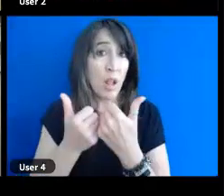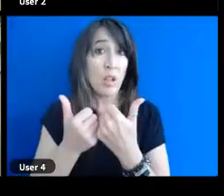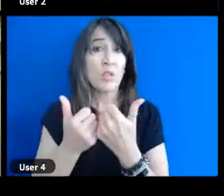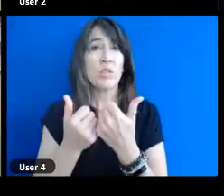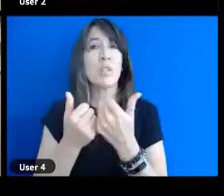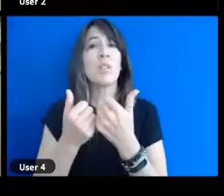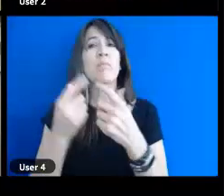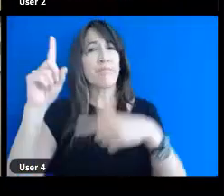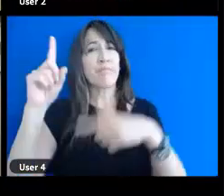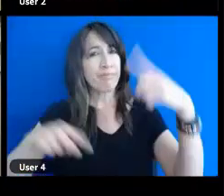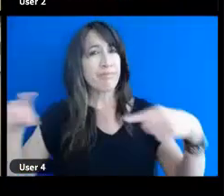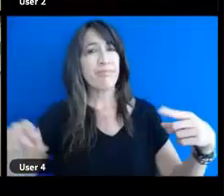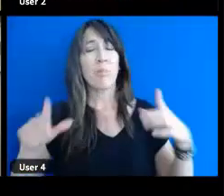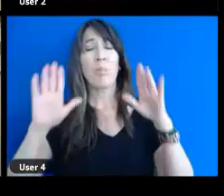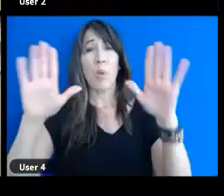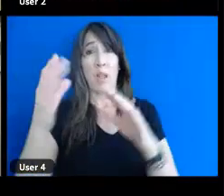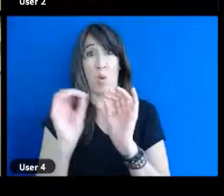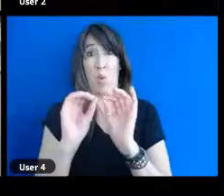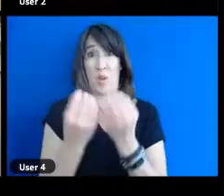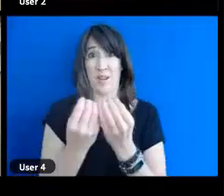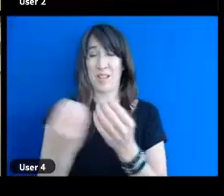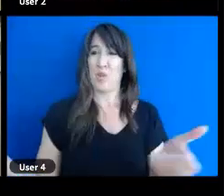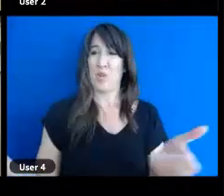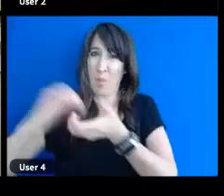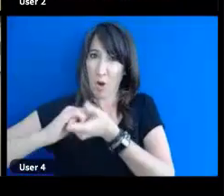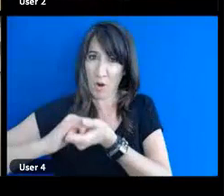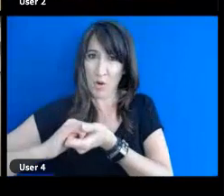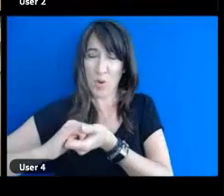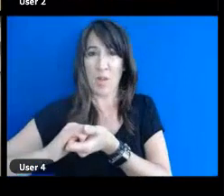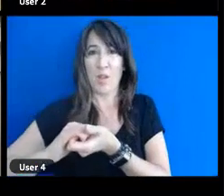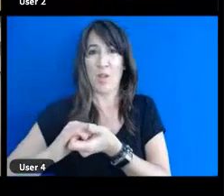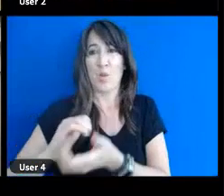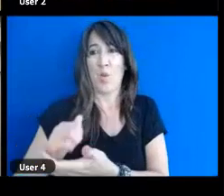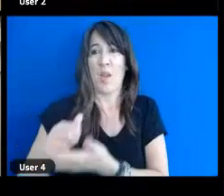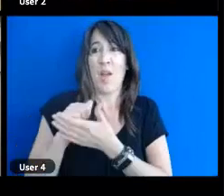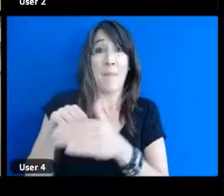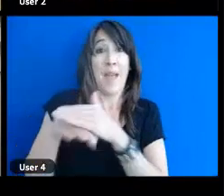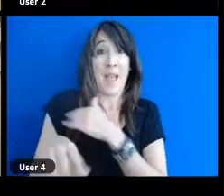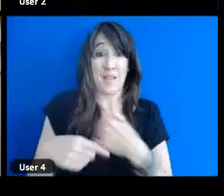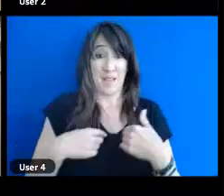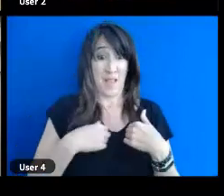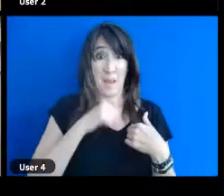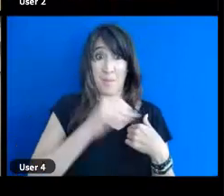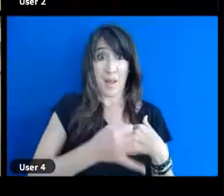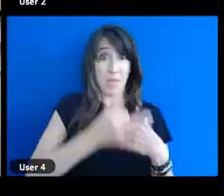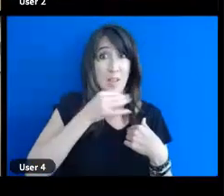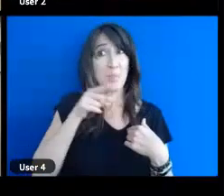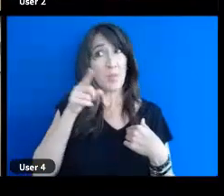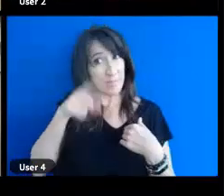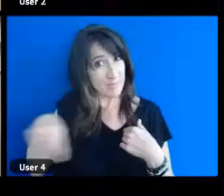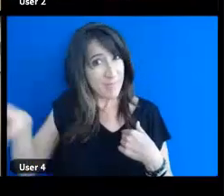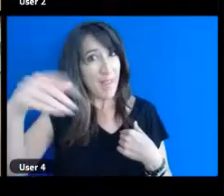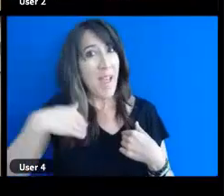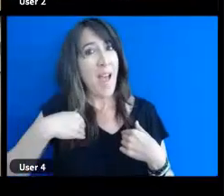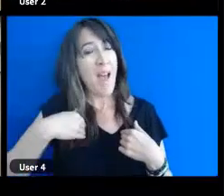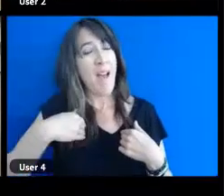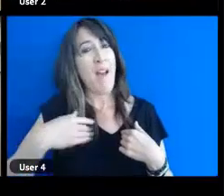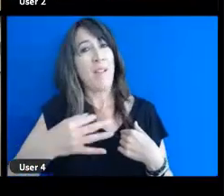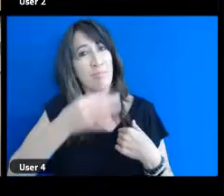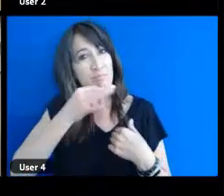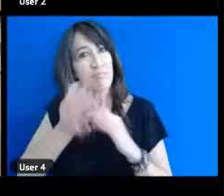with mental health challenges and lived experience. There's a lot of really great organizations to partner with. So don't feel like you have to be